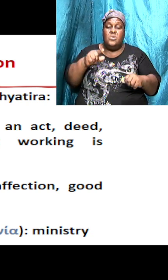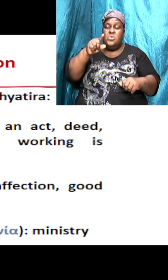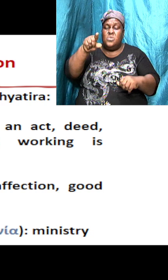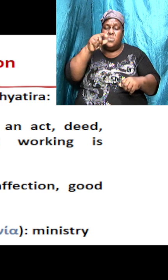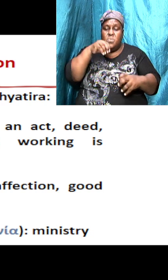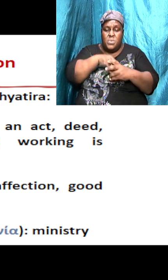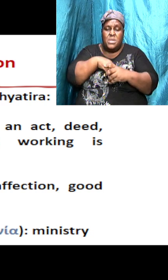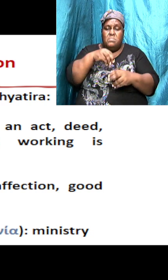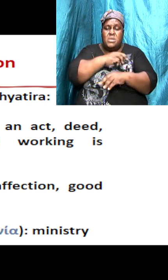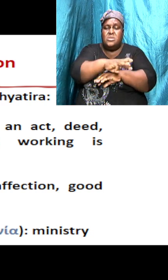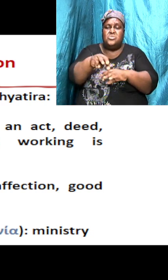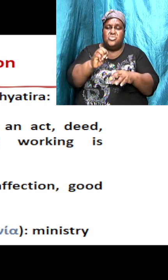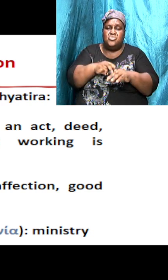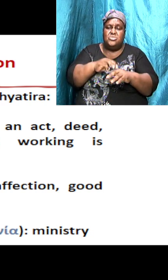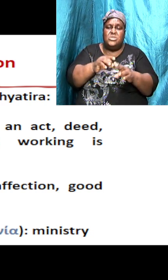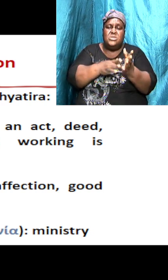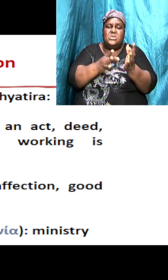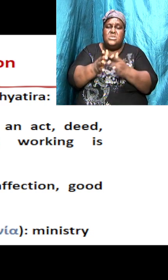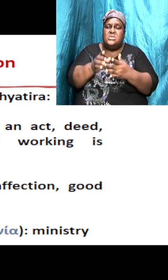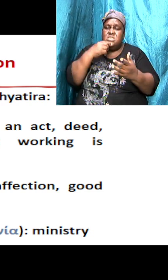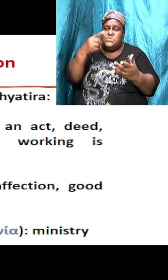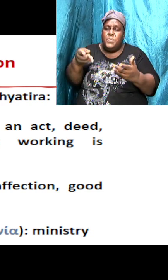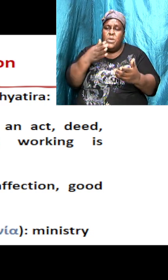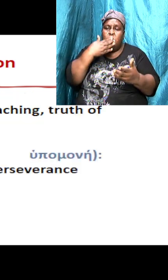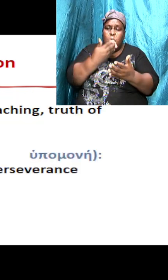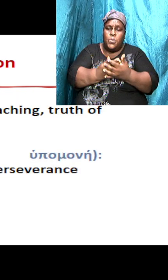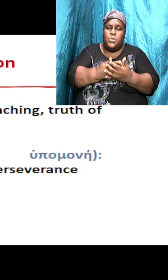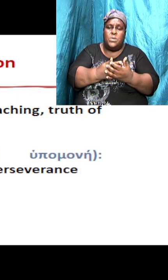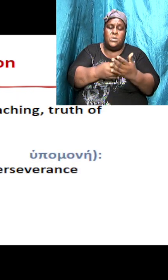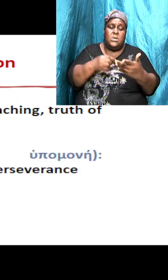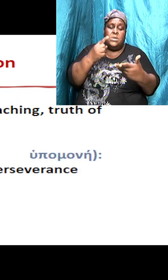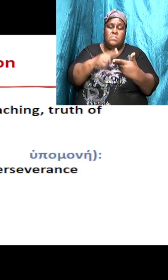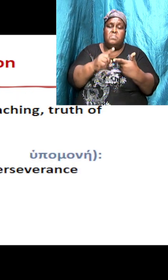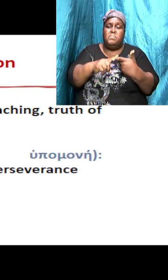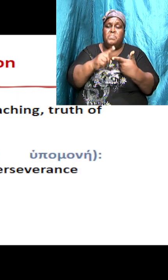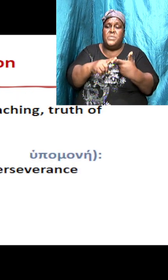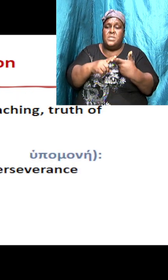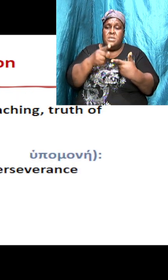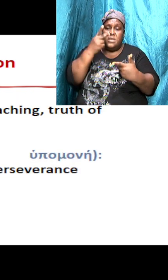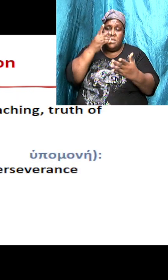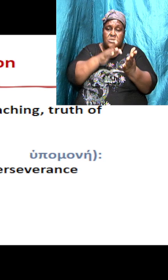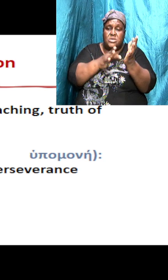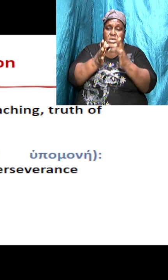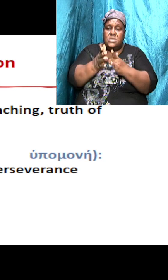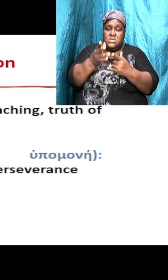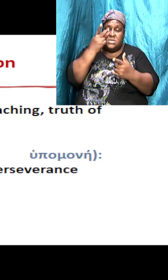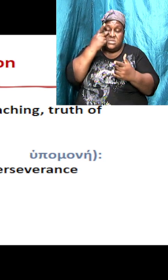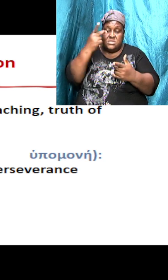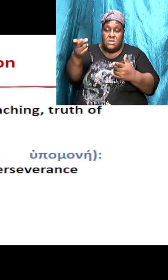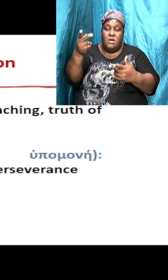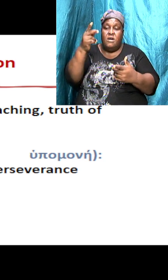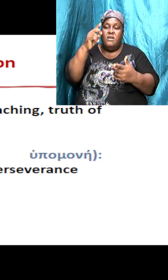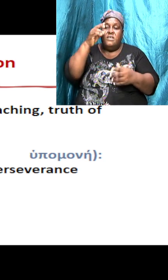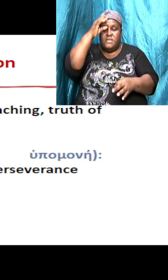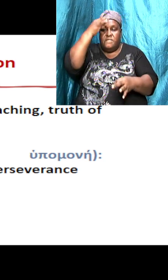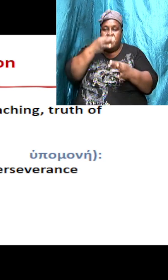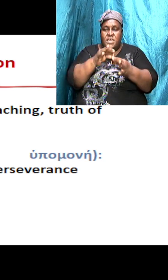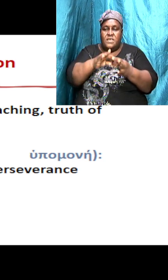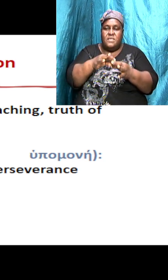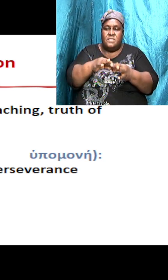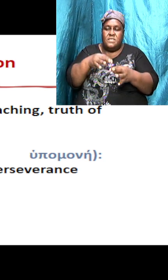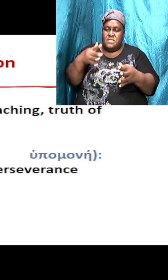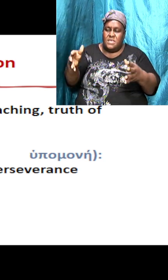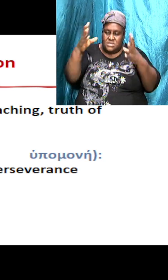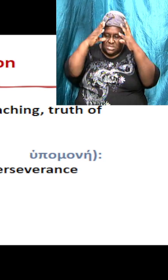commended them for it. And then next, he saw their faith. In other words, the things that they were